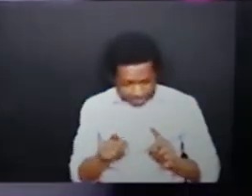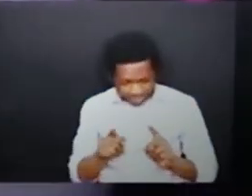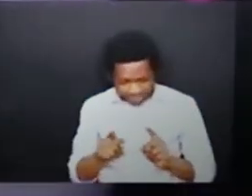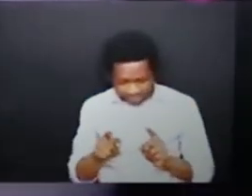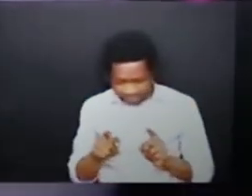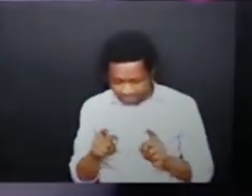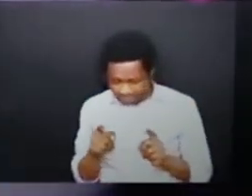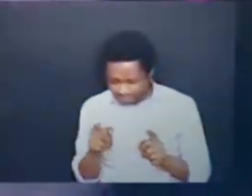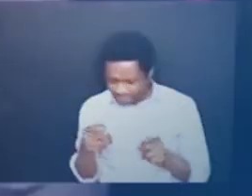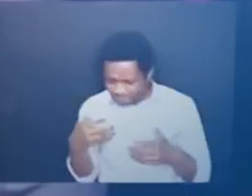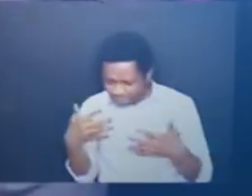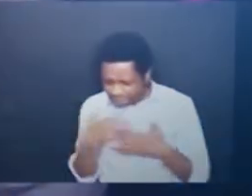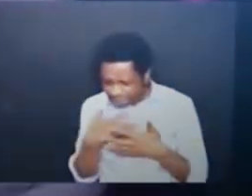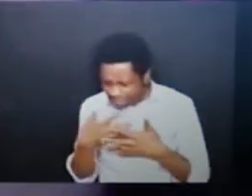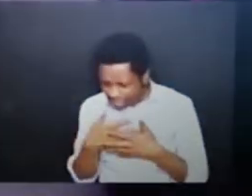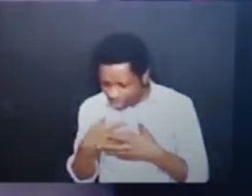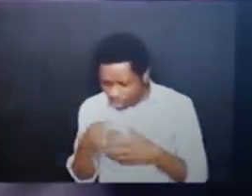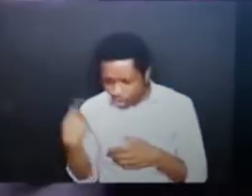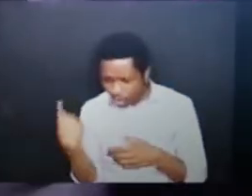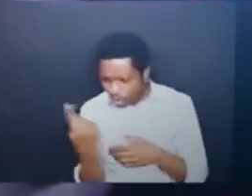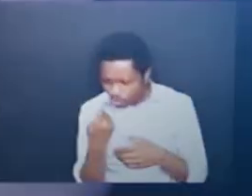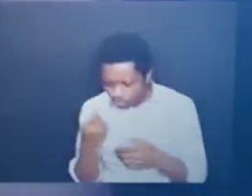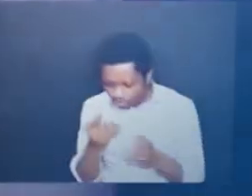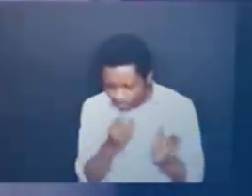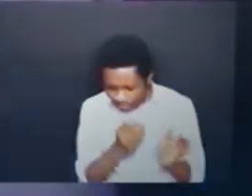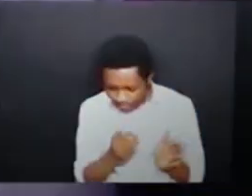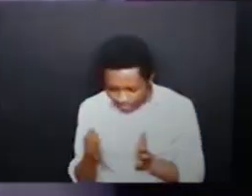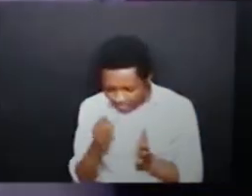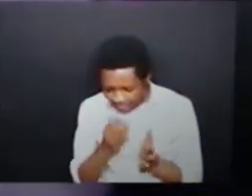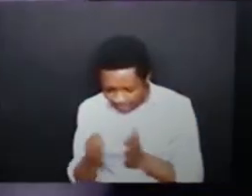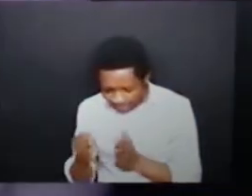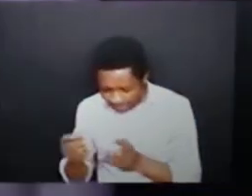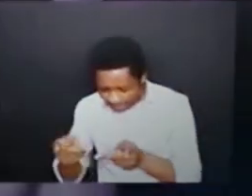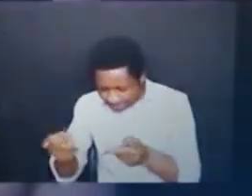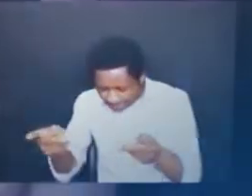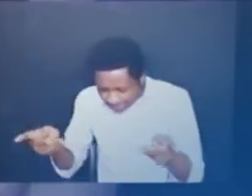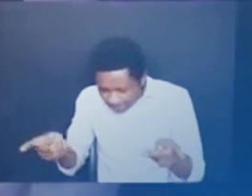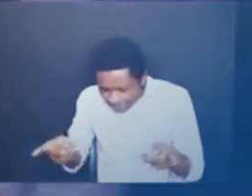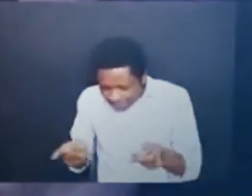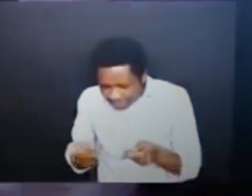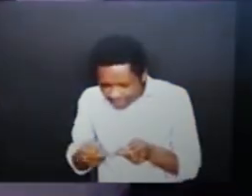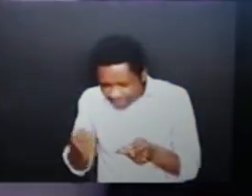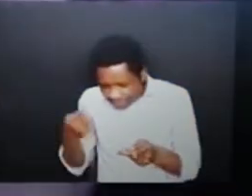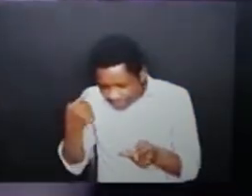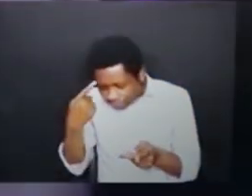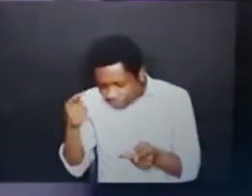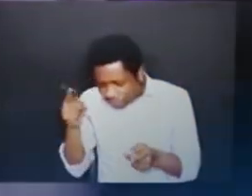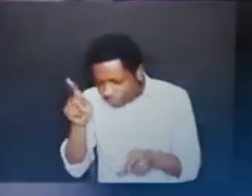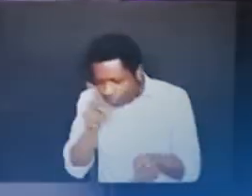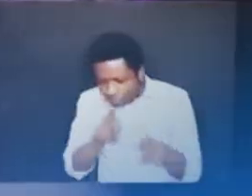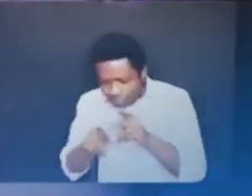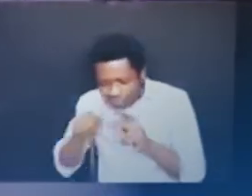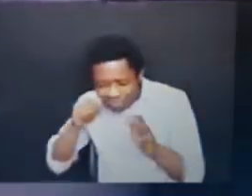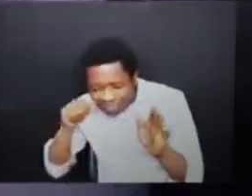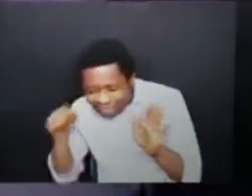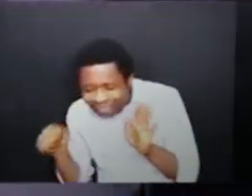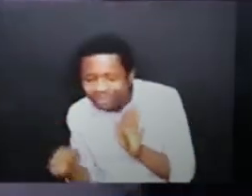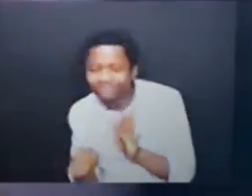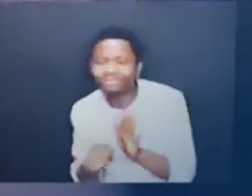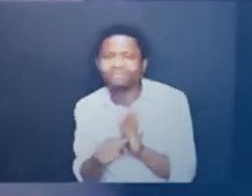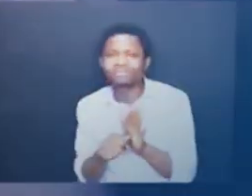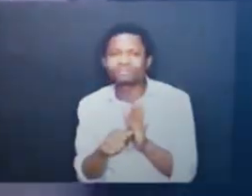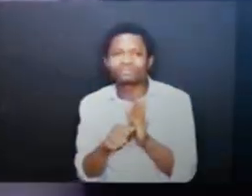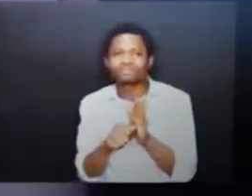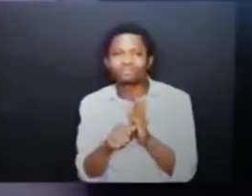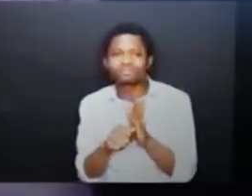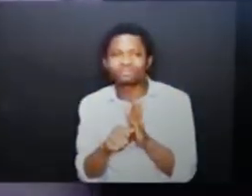Now susuni hudia de biara a bebe bia. Fear will always prepare a